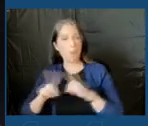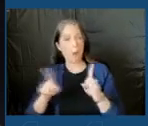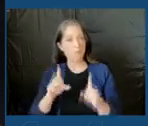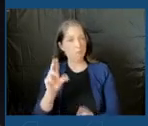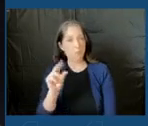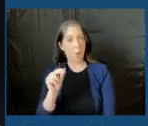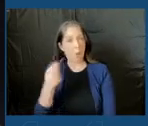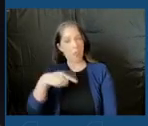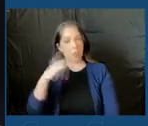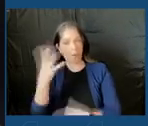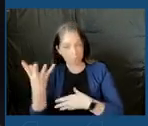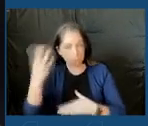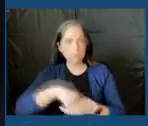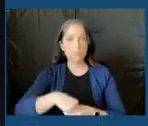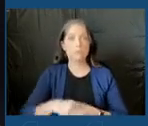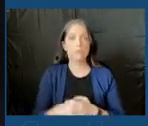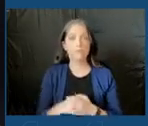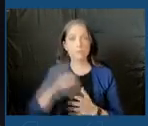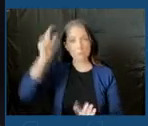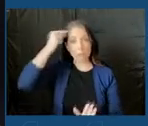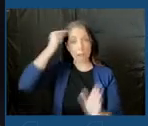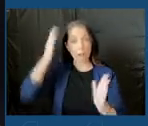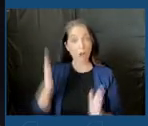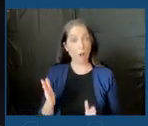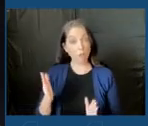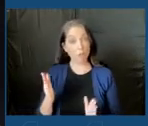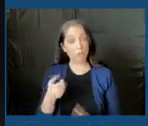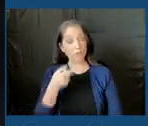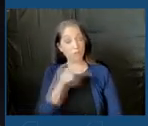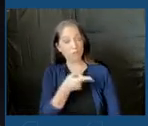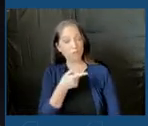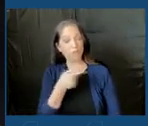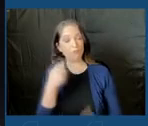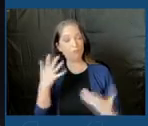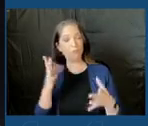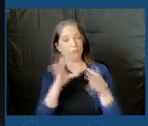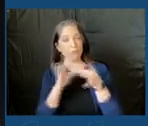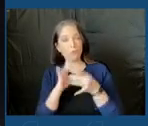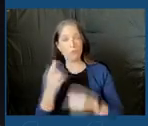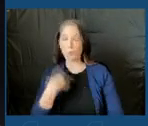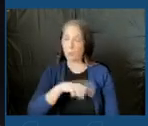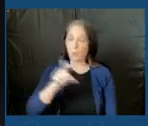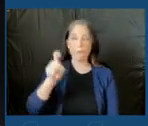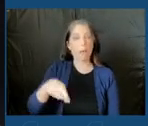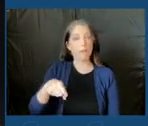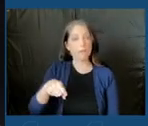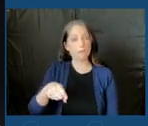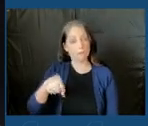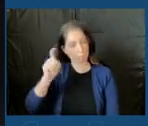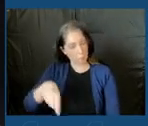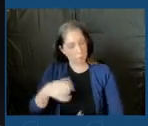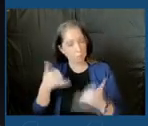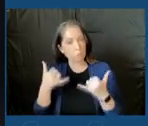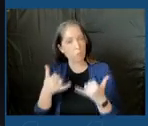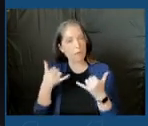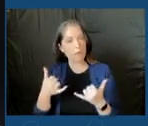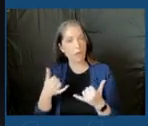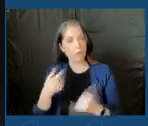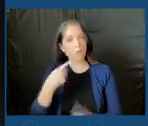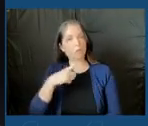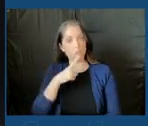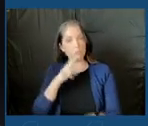But Governor Hochul has said we must do it, and we must do it right away, and she did do it right